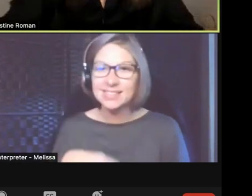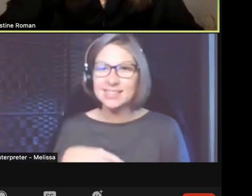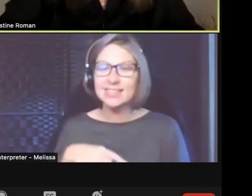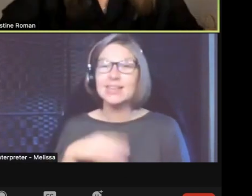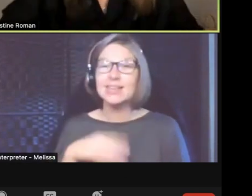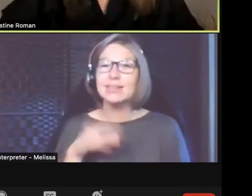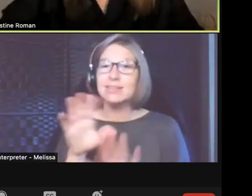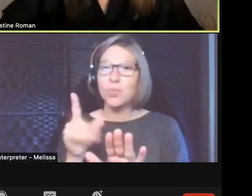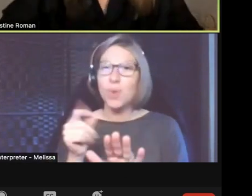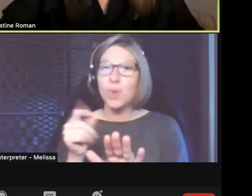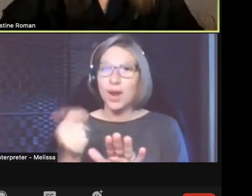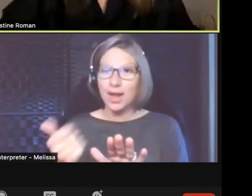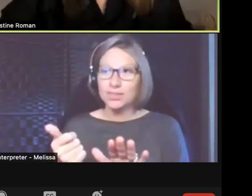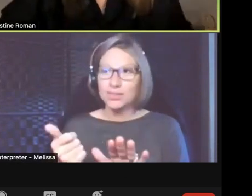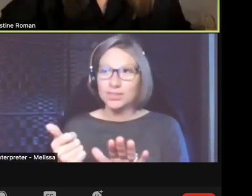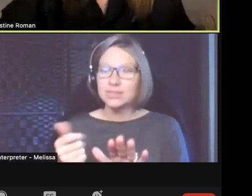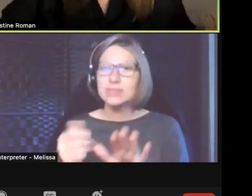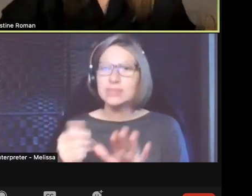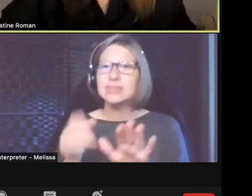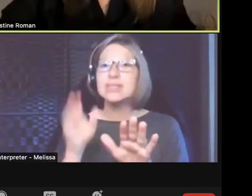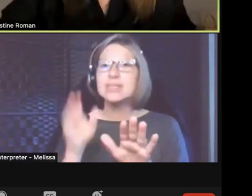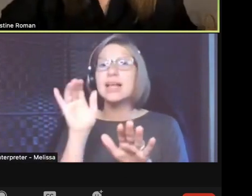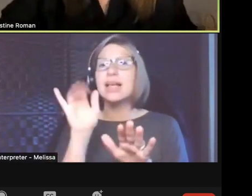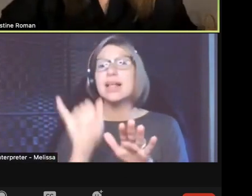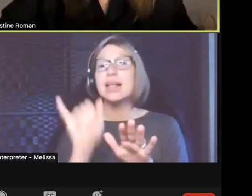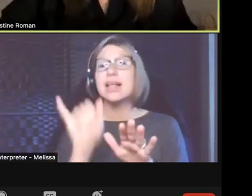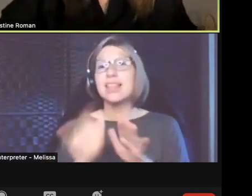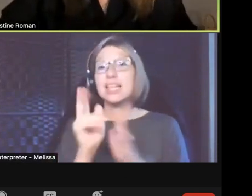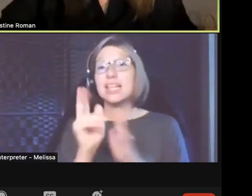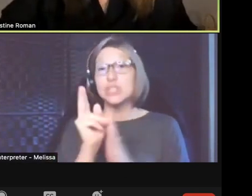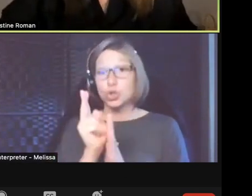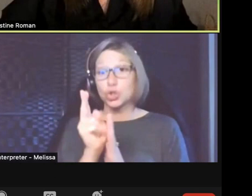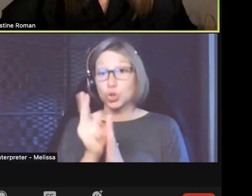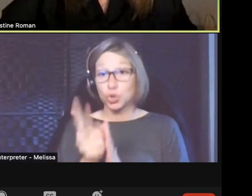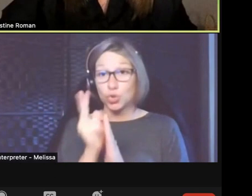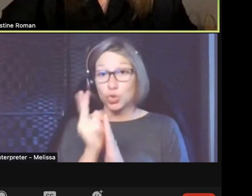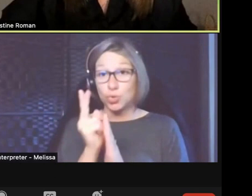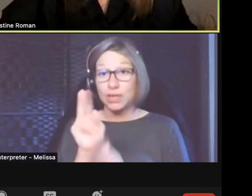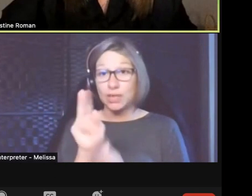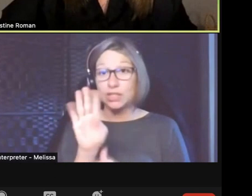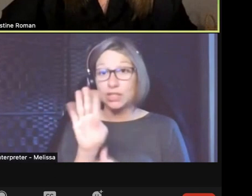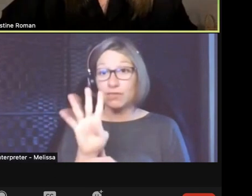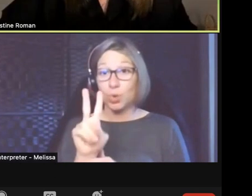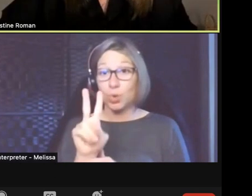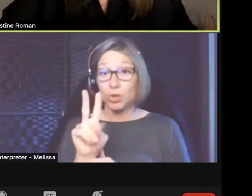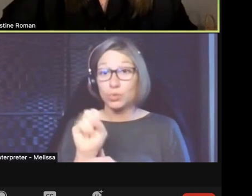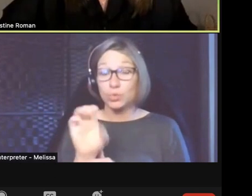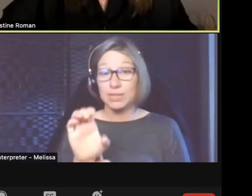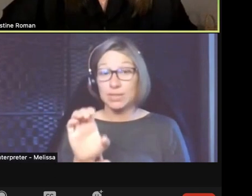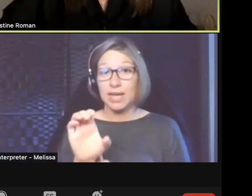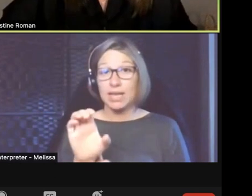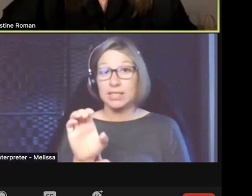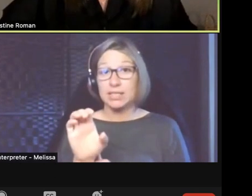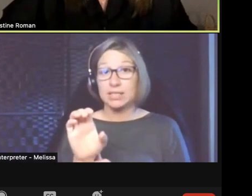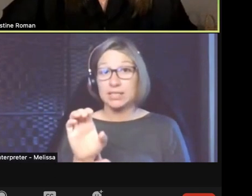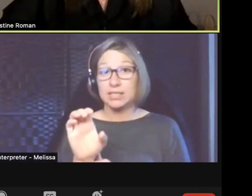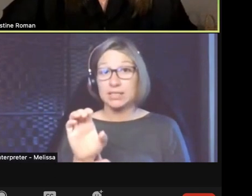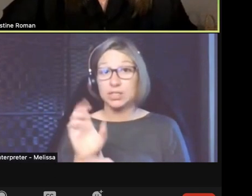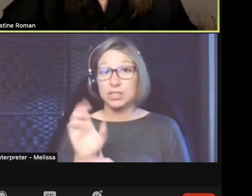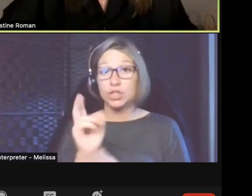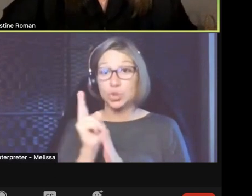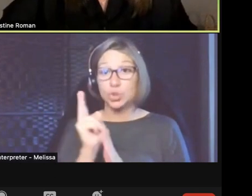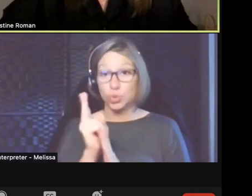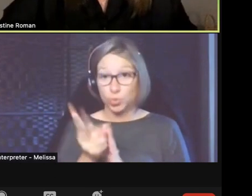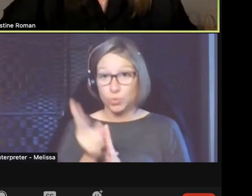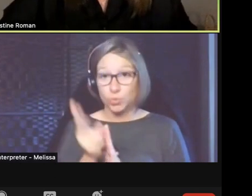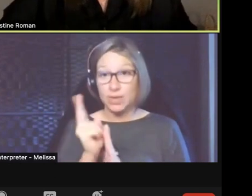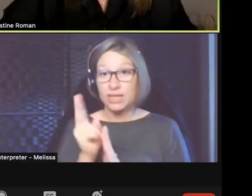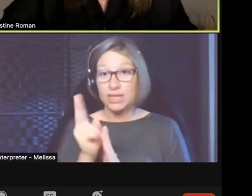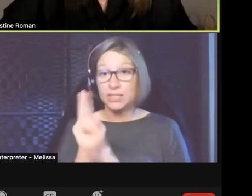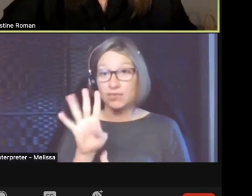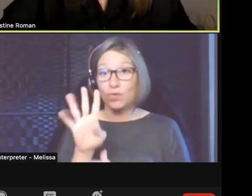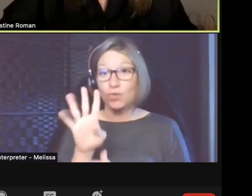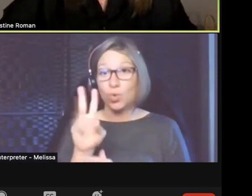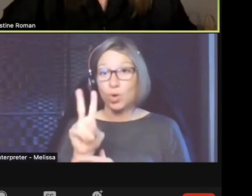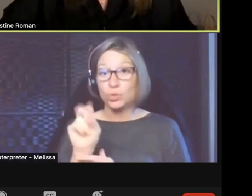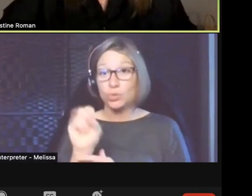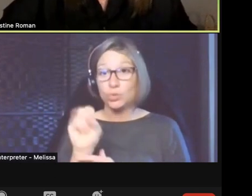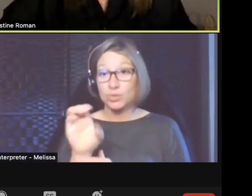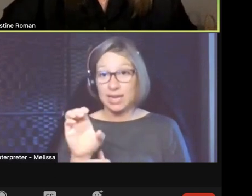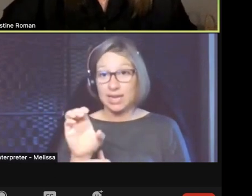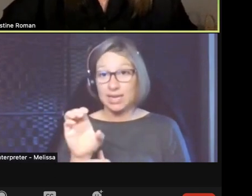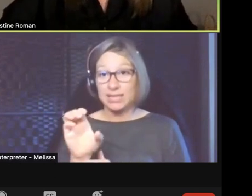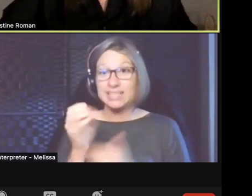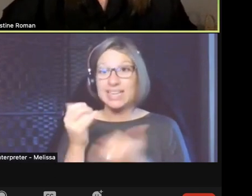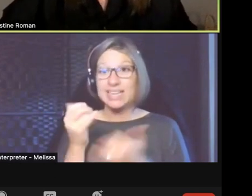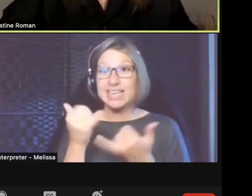Okay, that's 2 minutes and 42 seconds. 2 minutes and 42 seconds, and he's